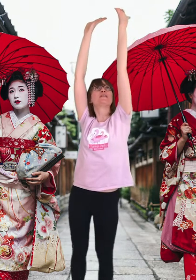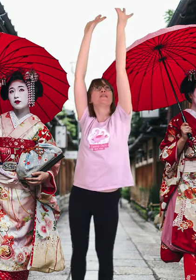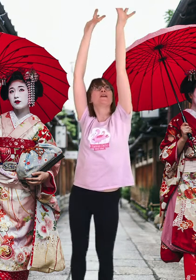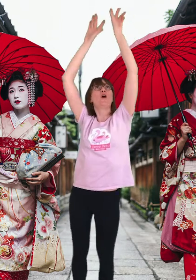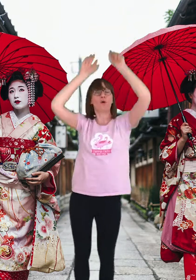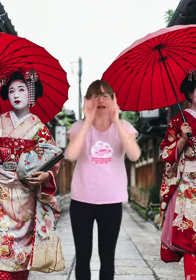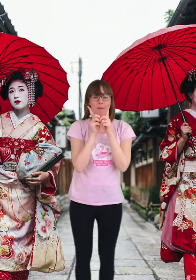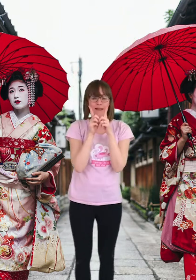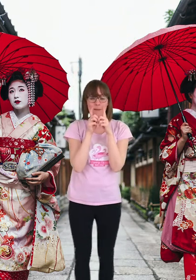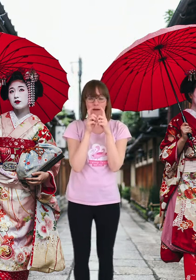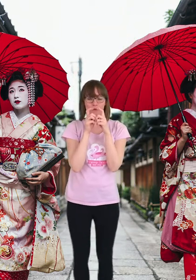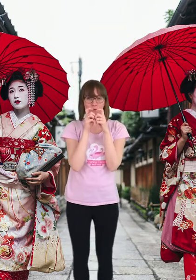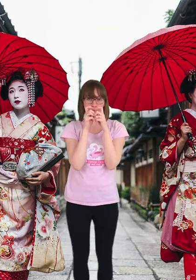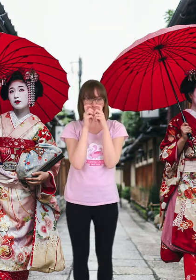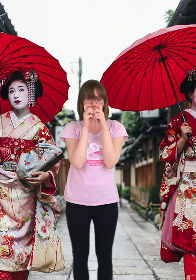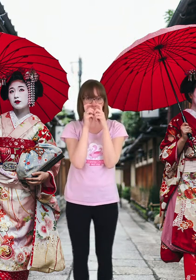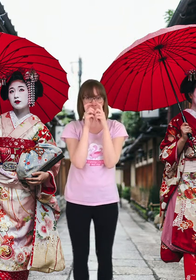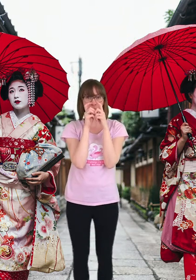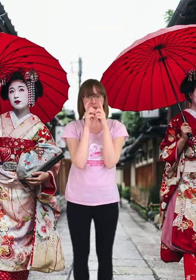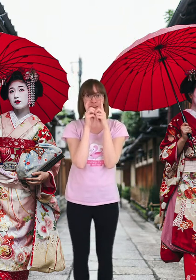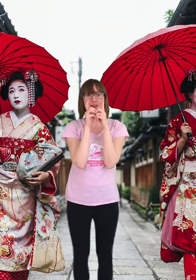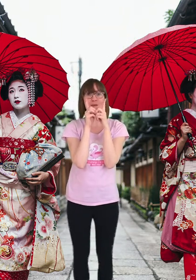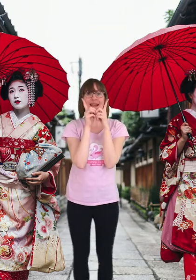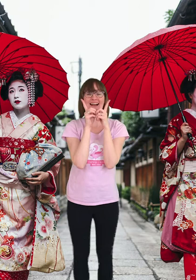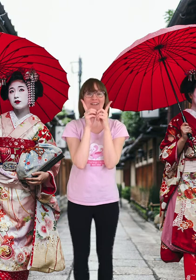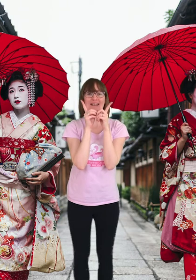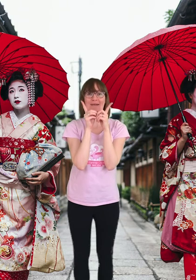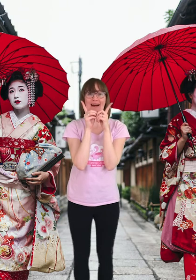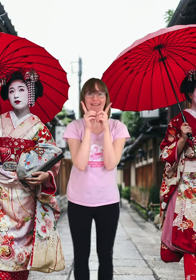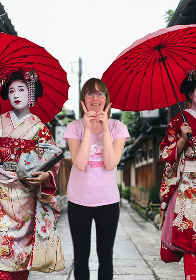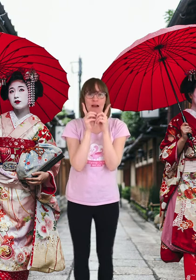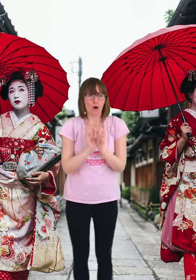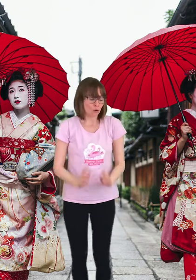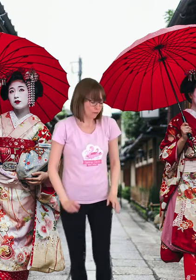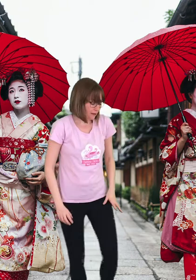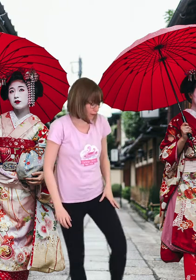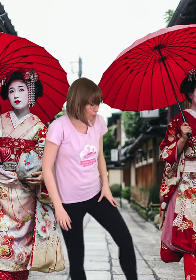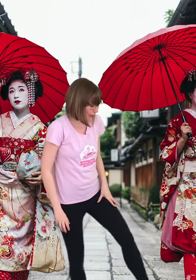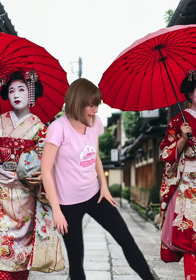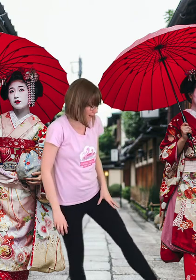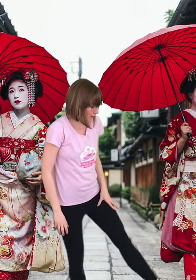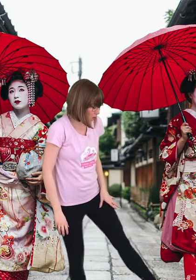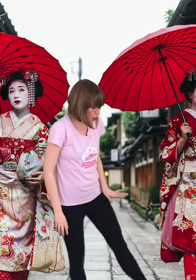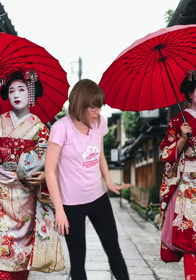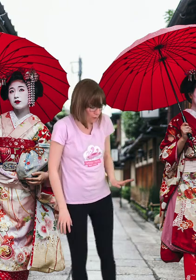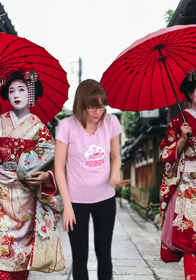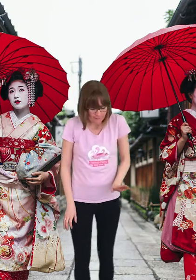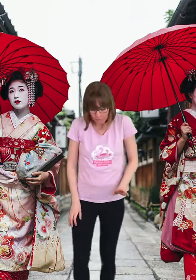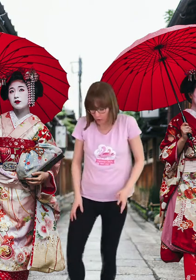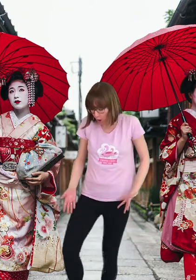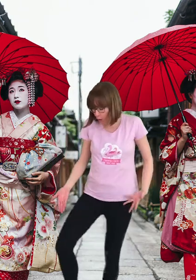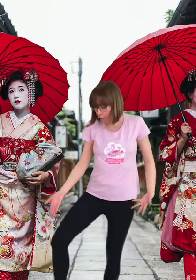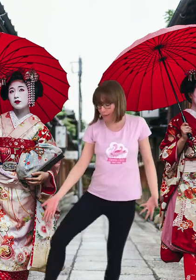grows. Or maybe it's about your fingers opening like a flower. Or even your legs and